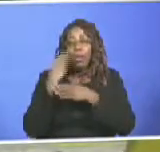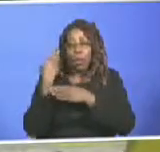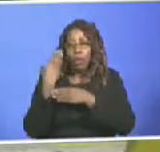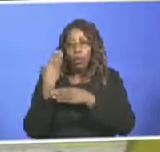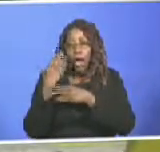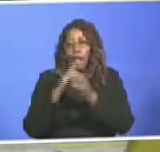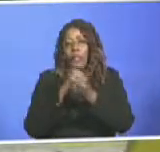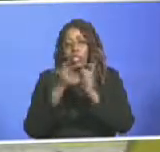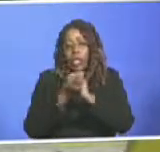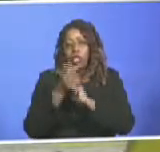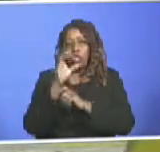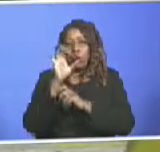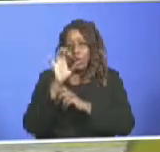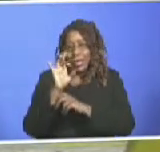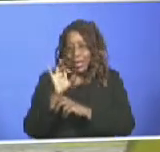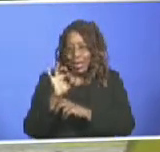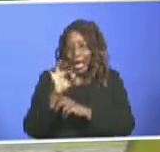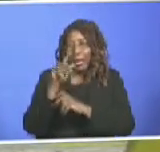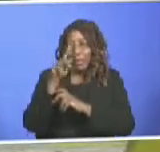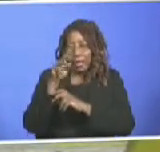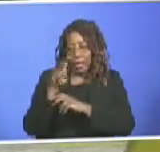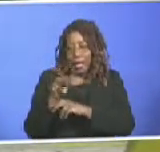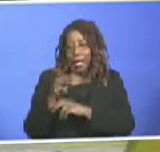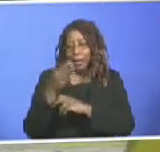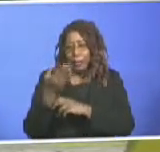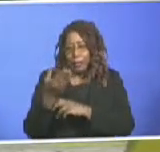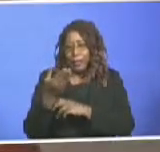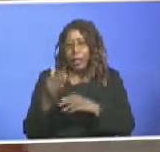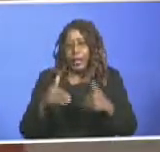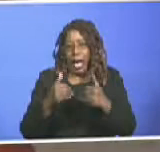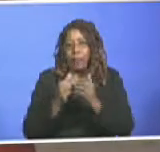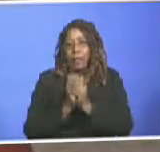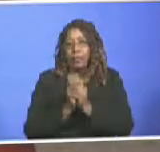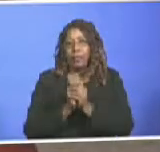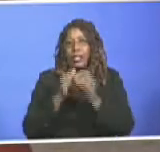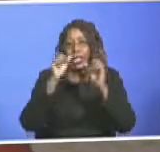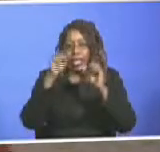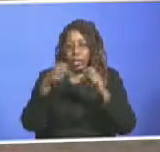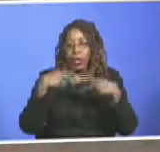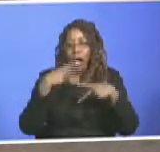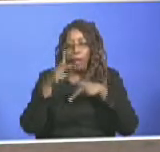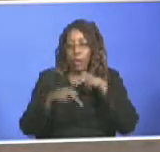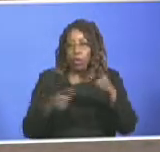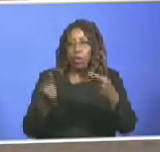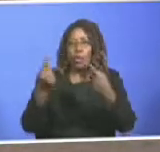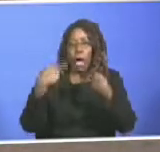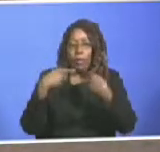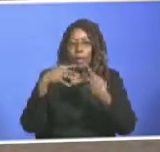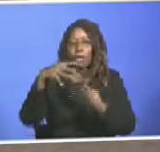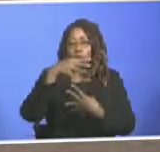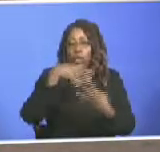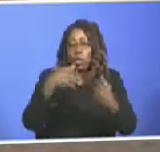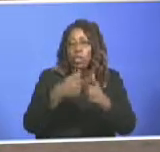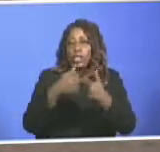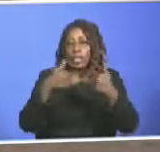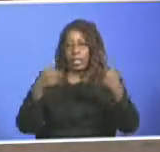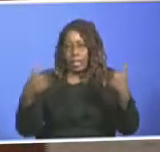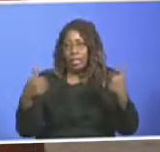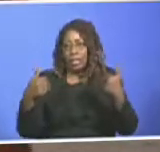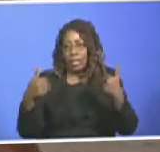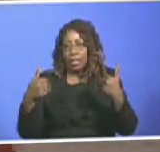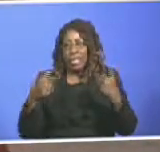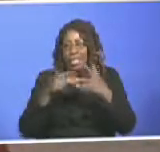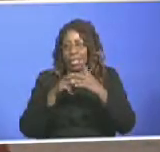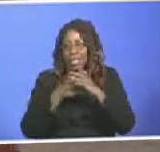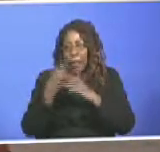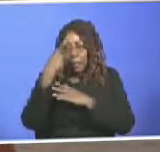locals will return. Just having some people who social distance coming, it's a start. And those people, because of the